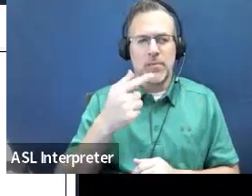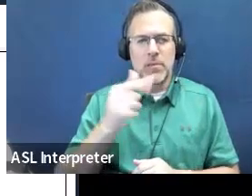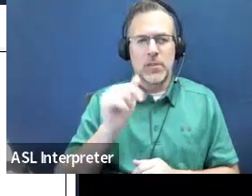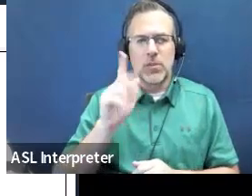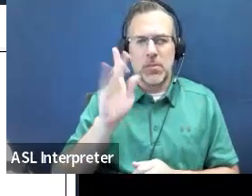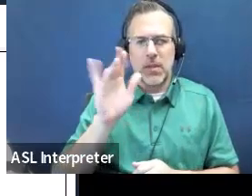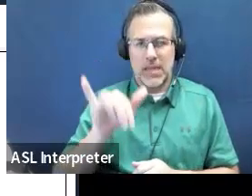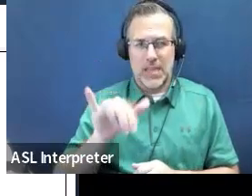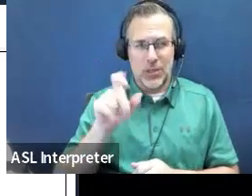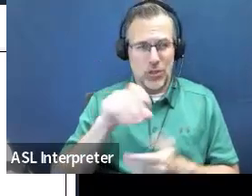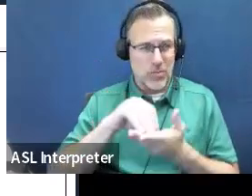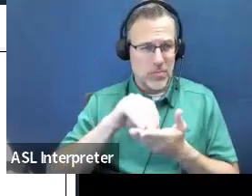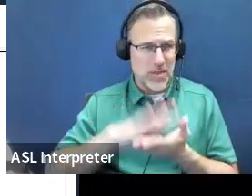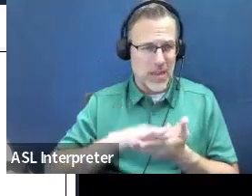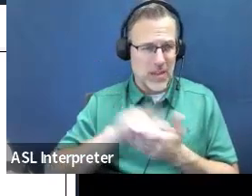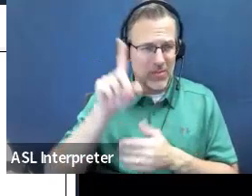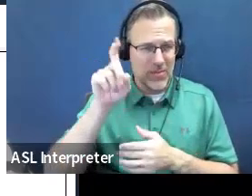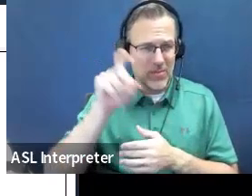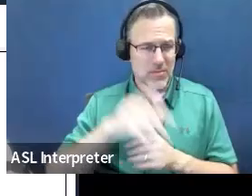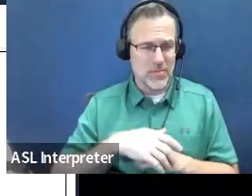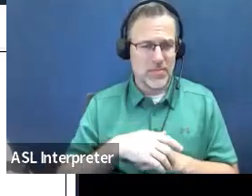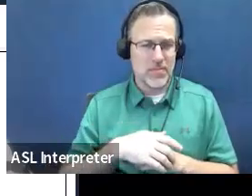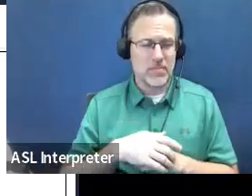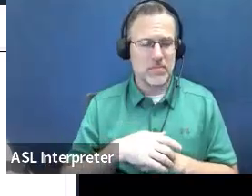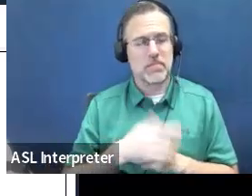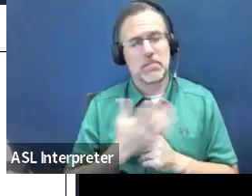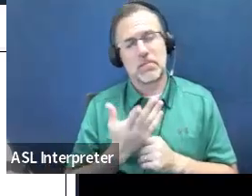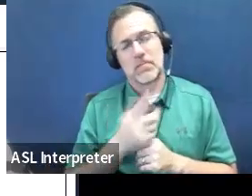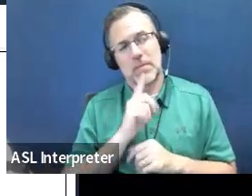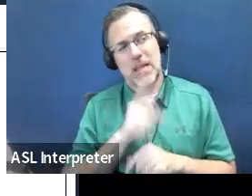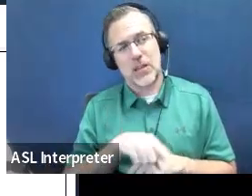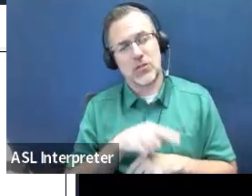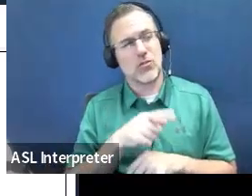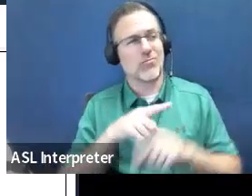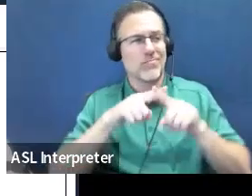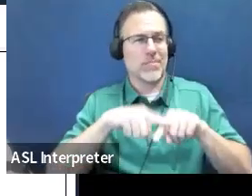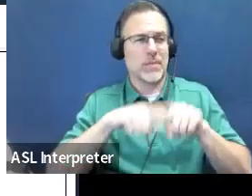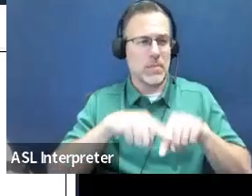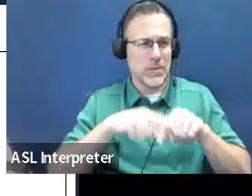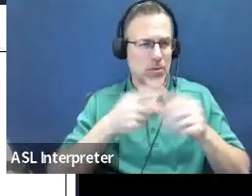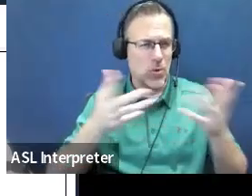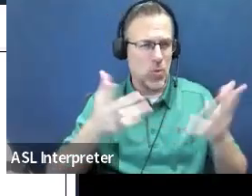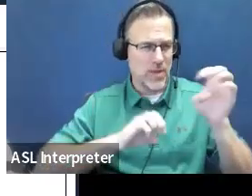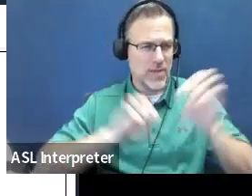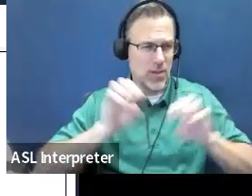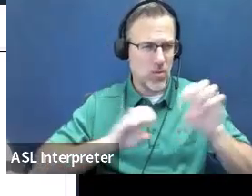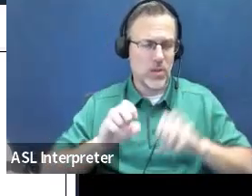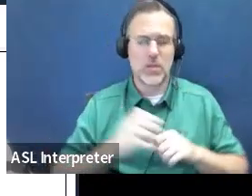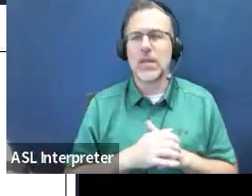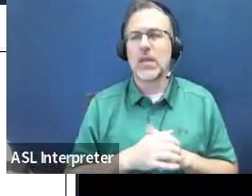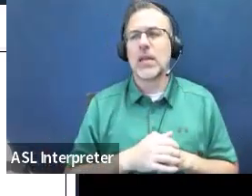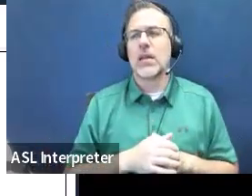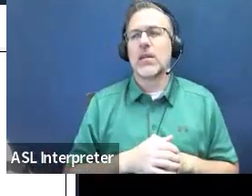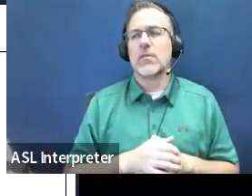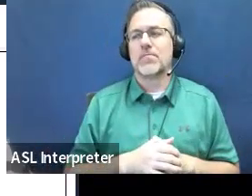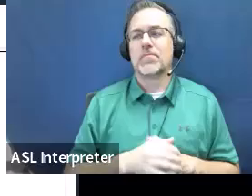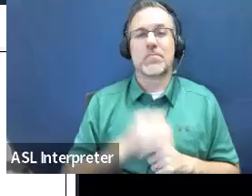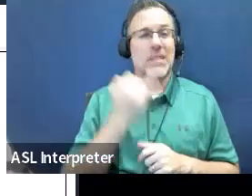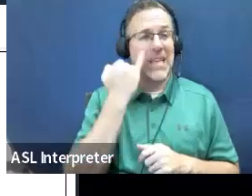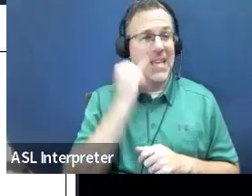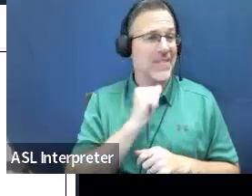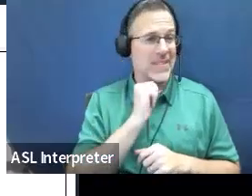I would say it depends on what the evaluation, what it is. So if it doesn't